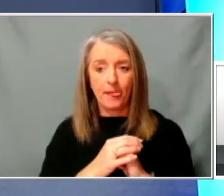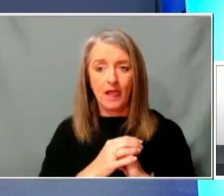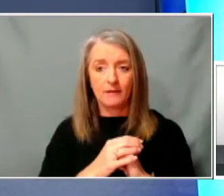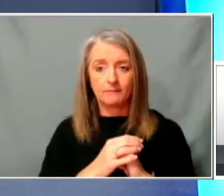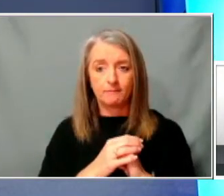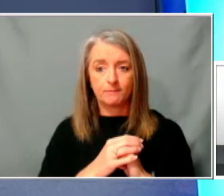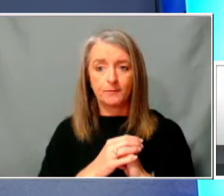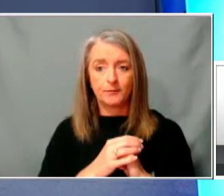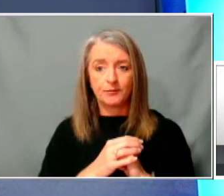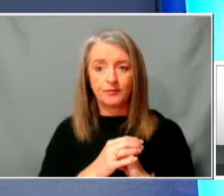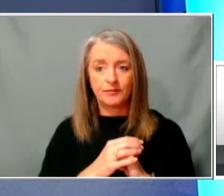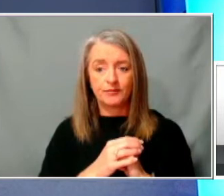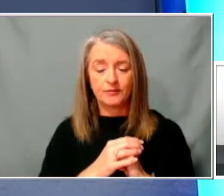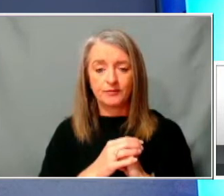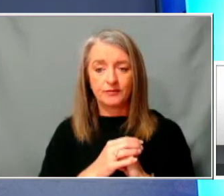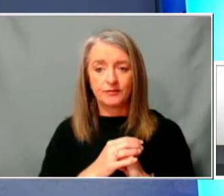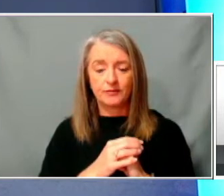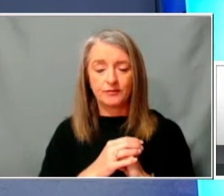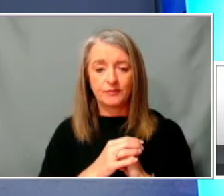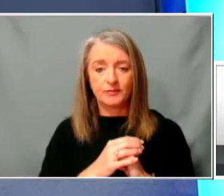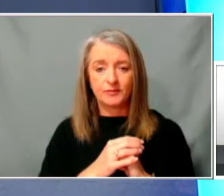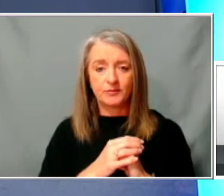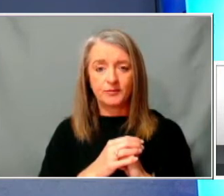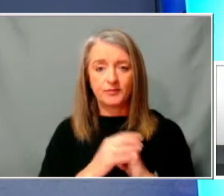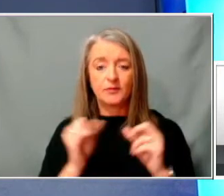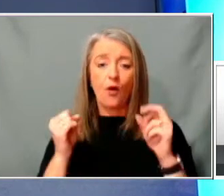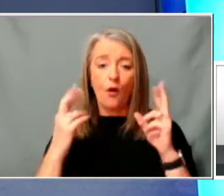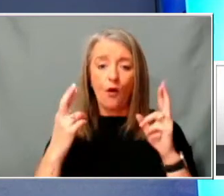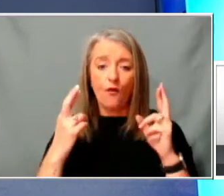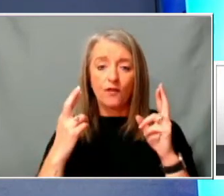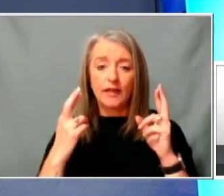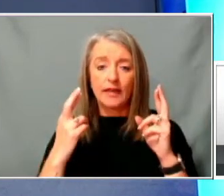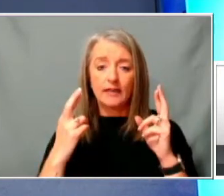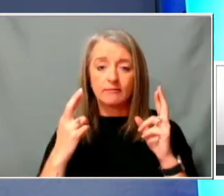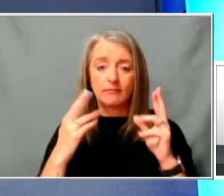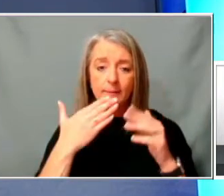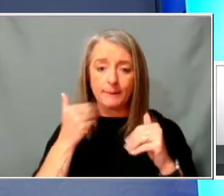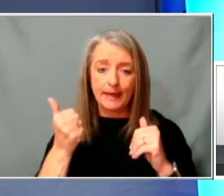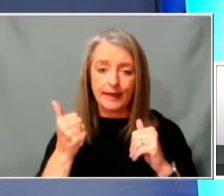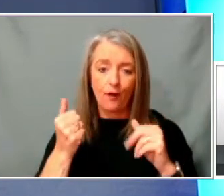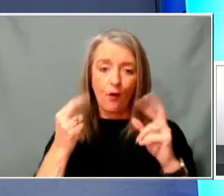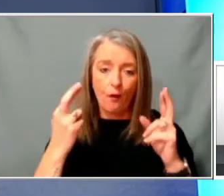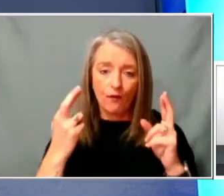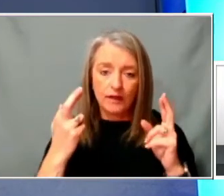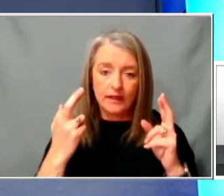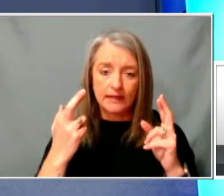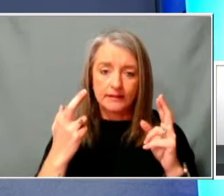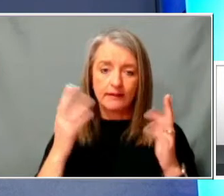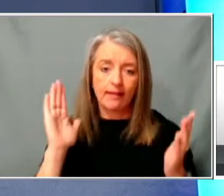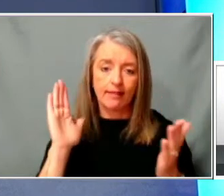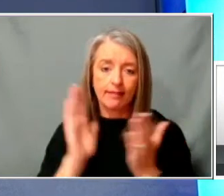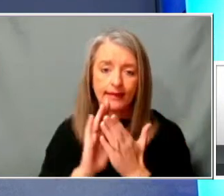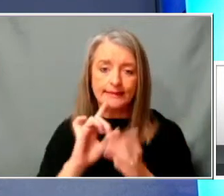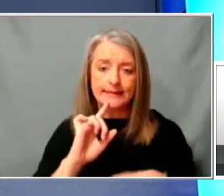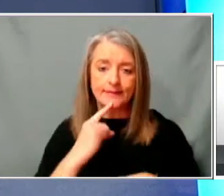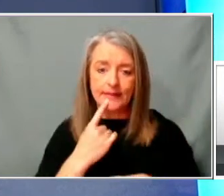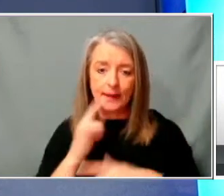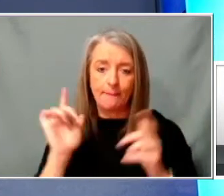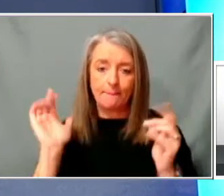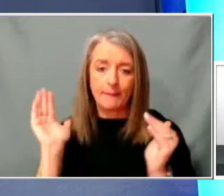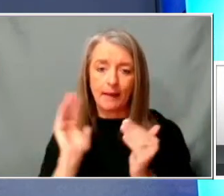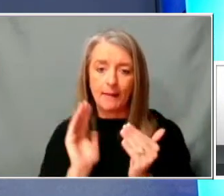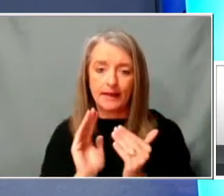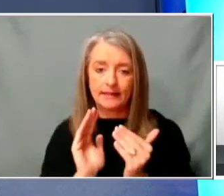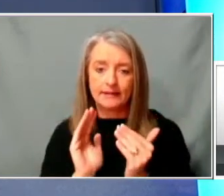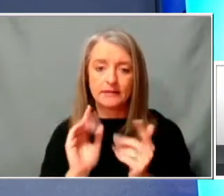calling you, asking for anything. So, hopefully they will be better. They will be less significant, minimized compared to those